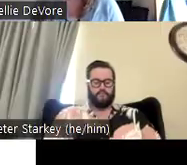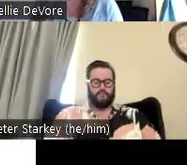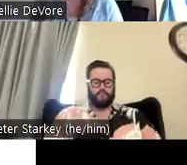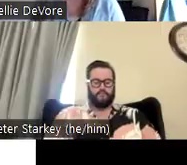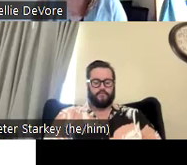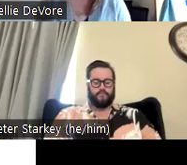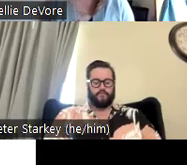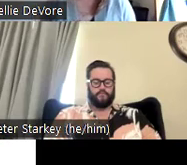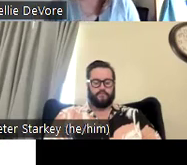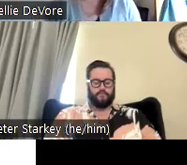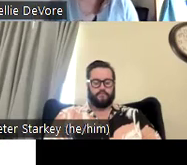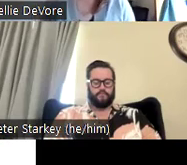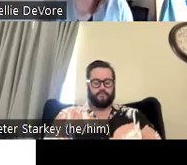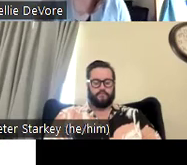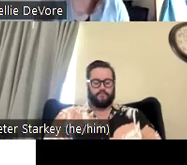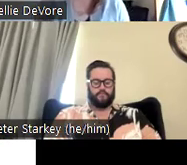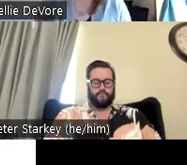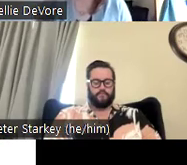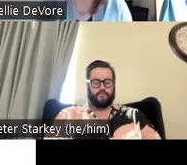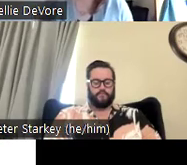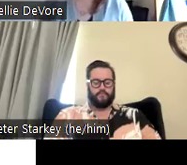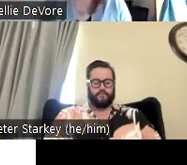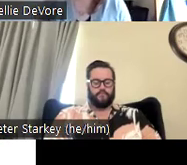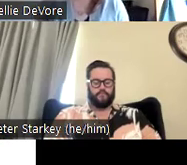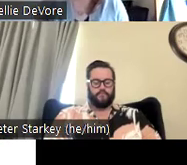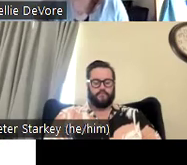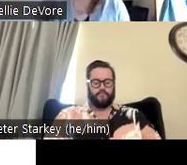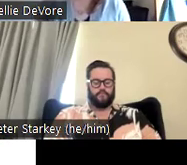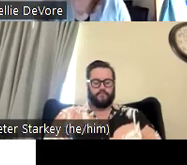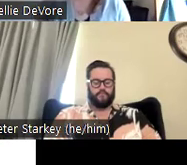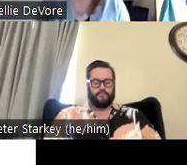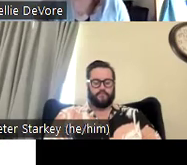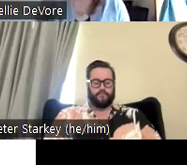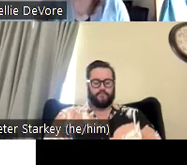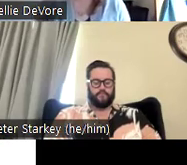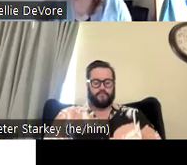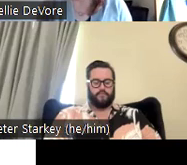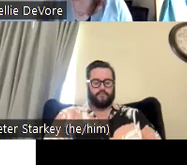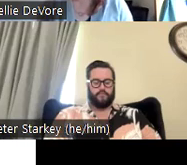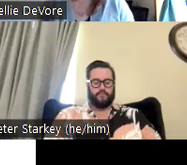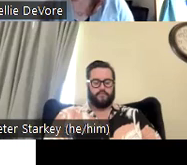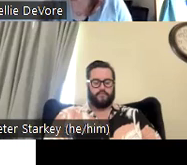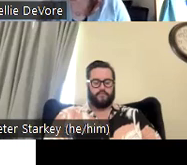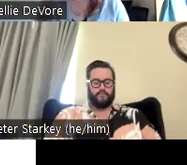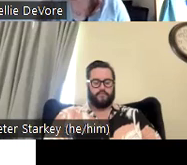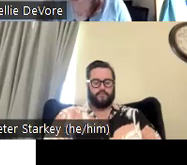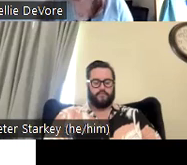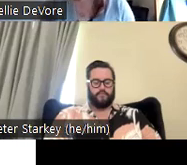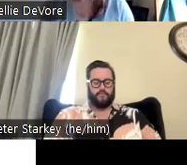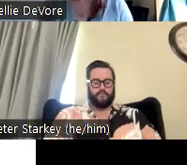like with Kai's example, being able to count that time that she met with the people she was referred